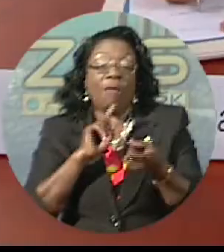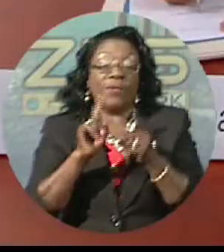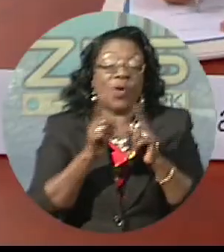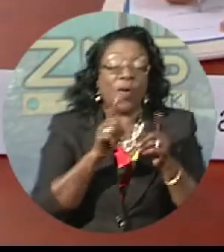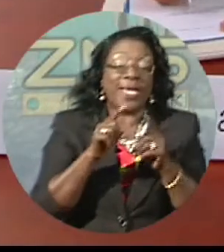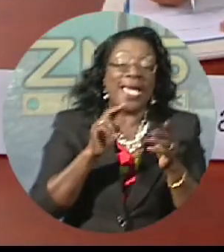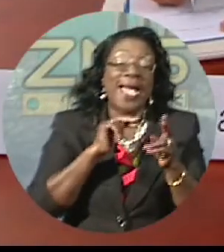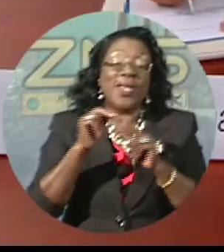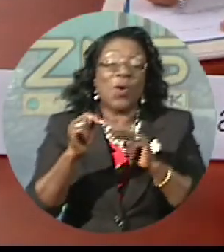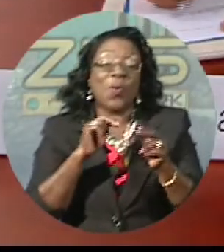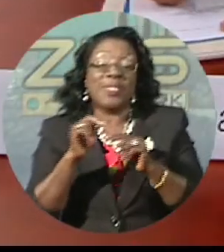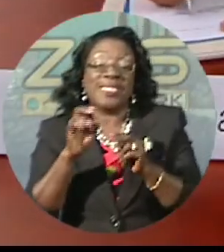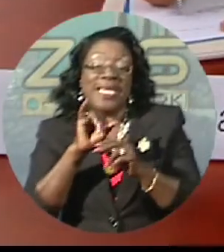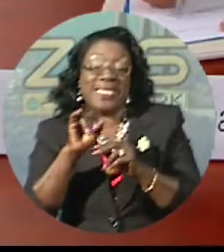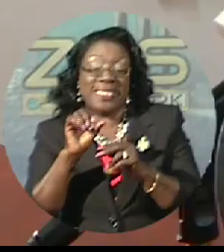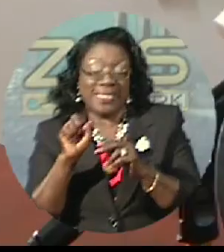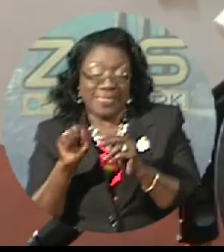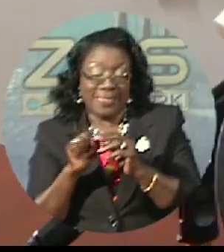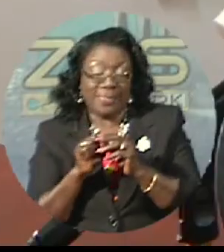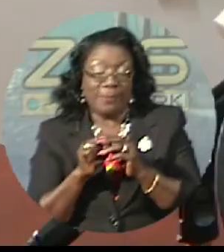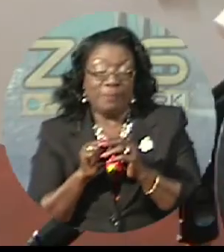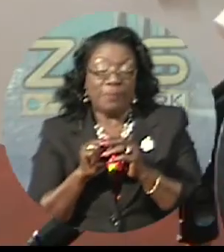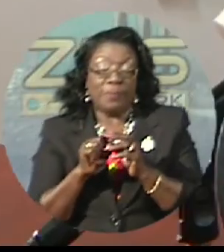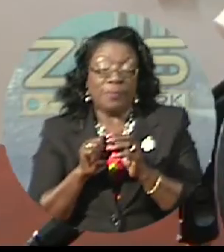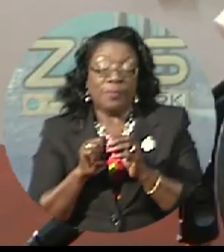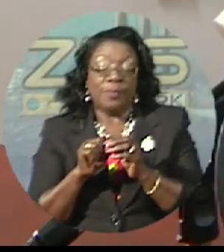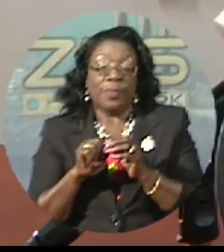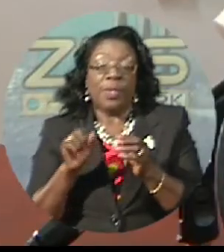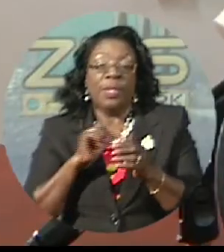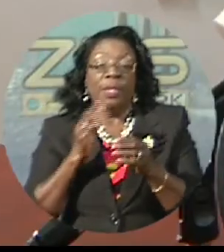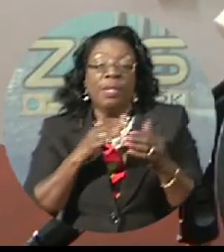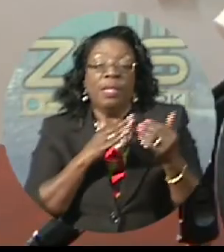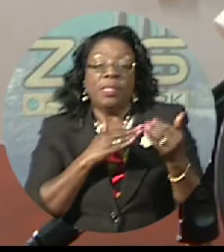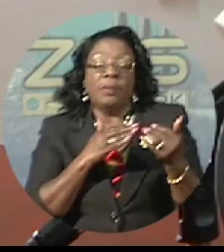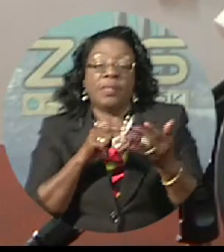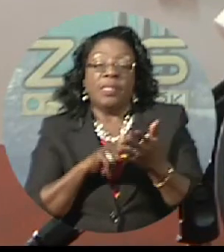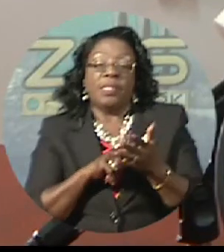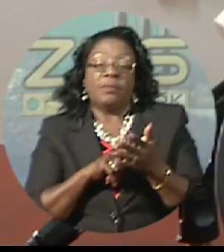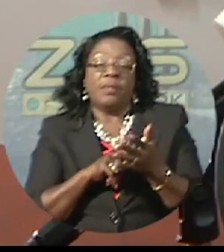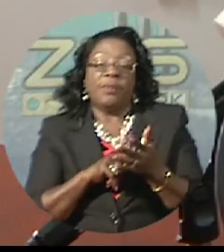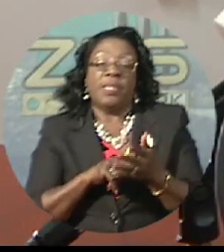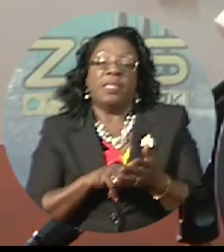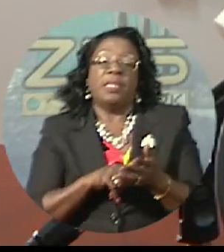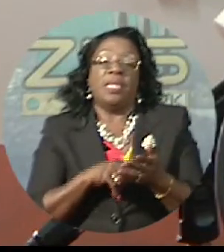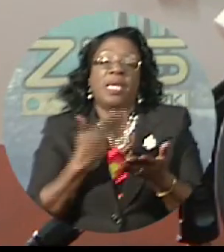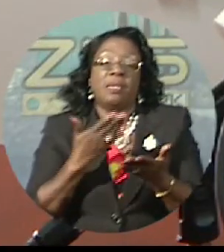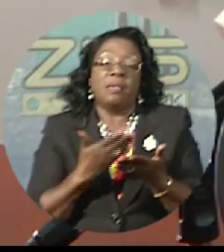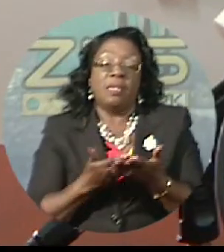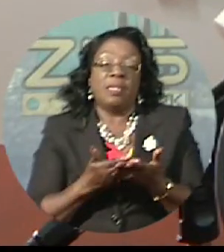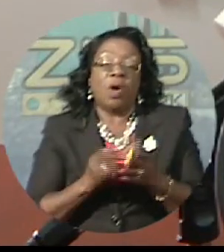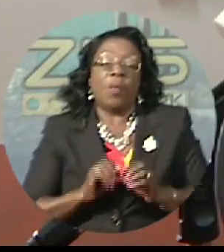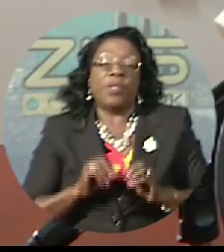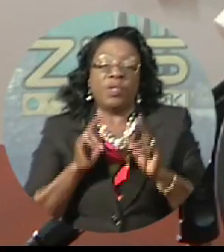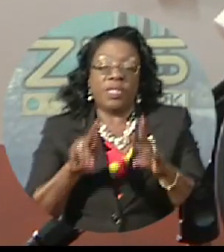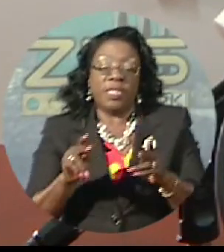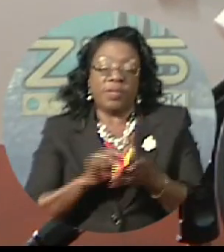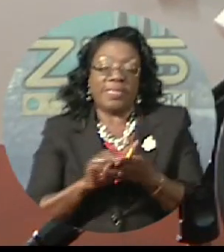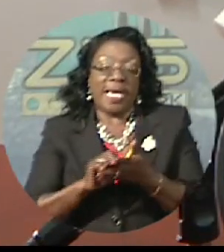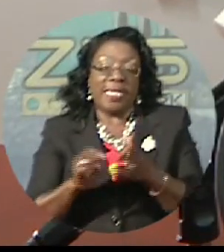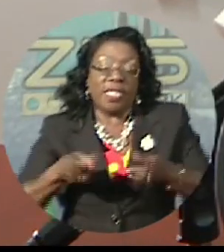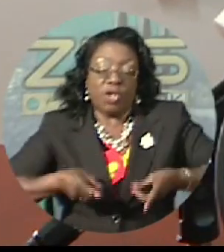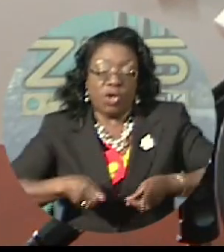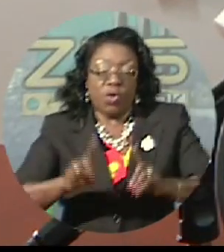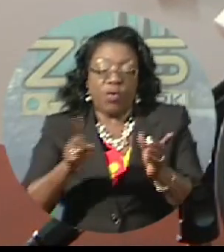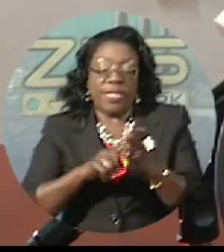might have been able to sign it earlier, except we decided that this negotiating event would be a good opportunity to sign it. But